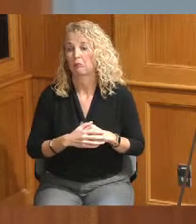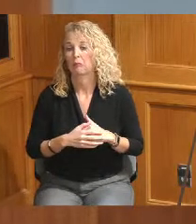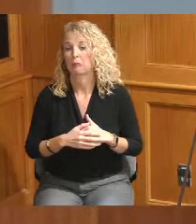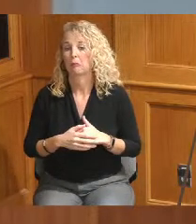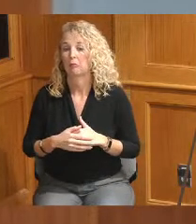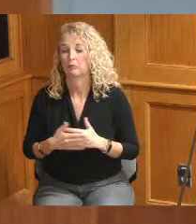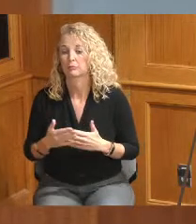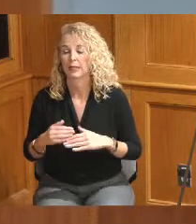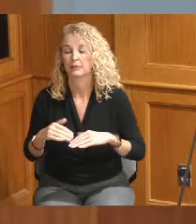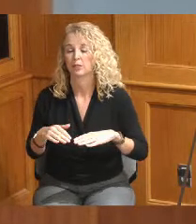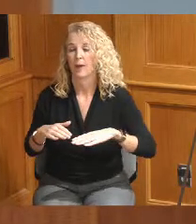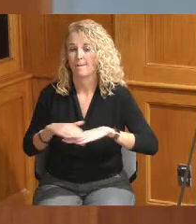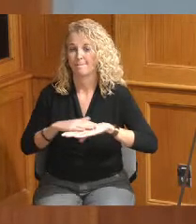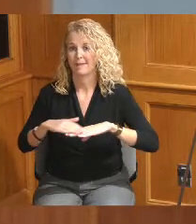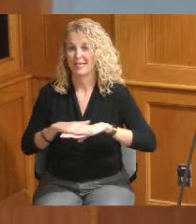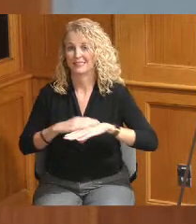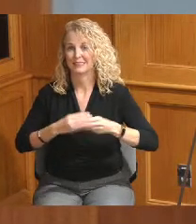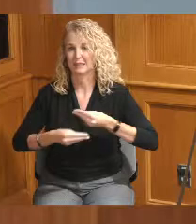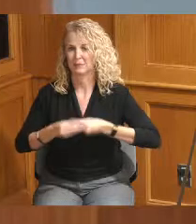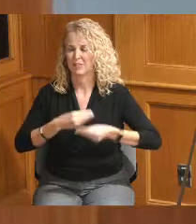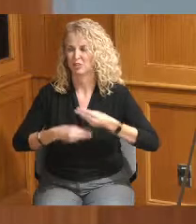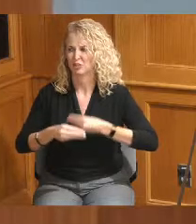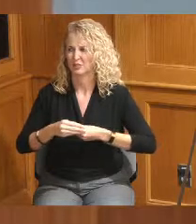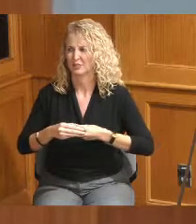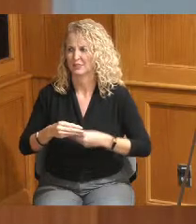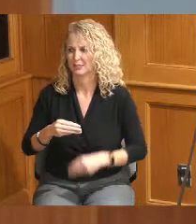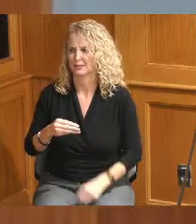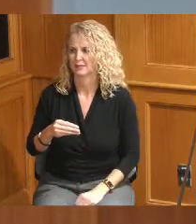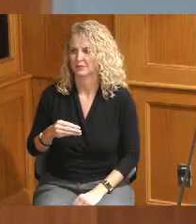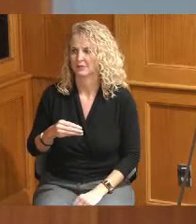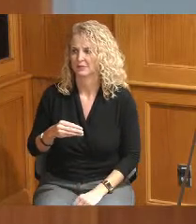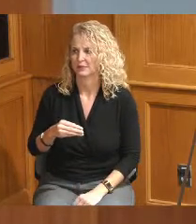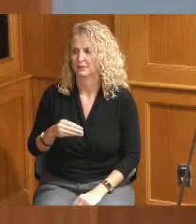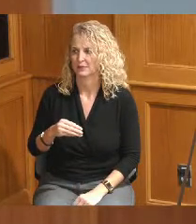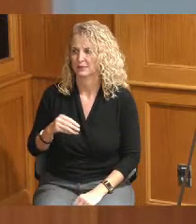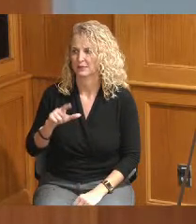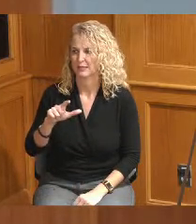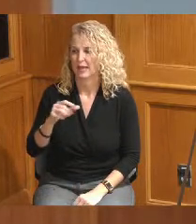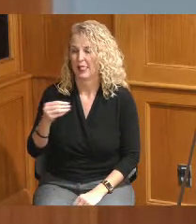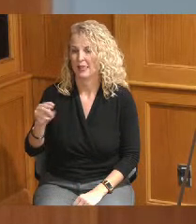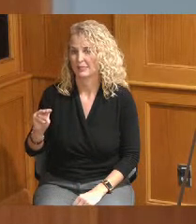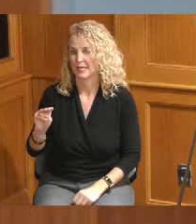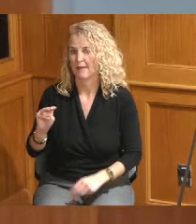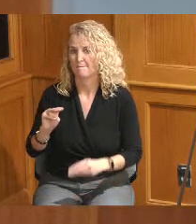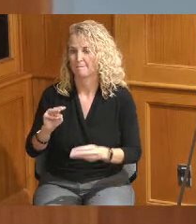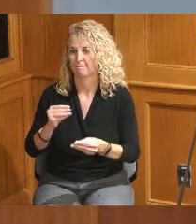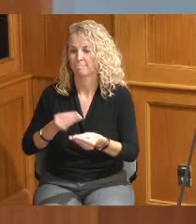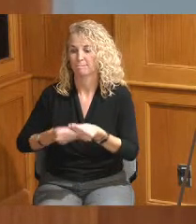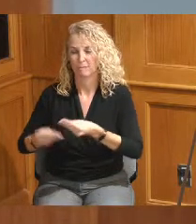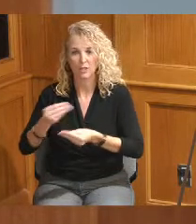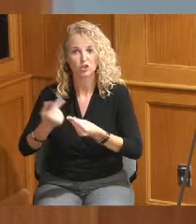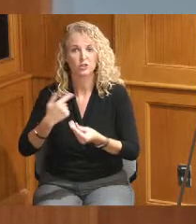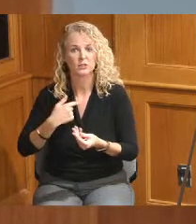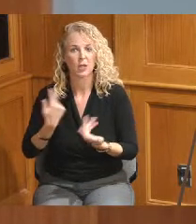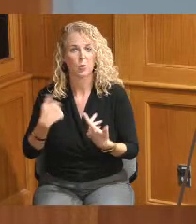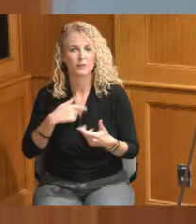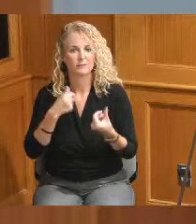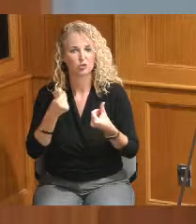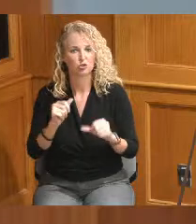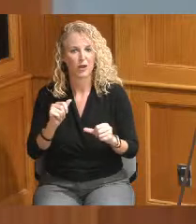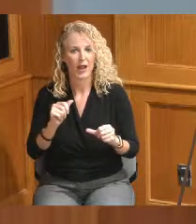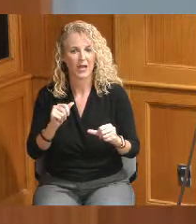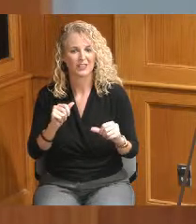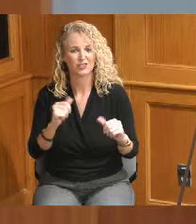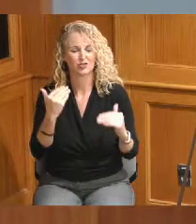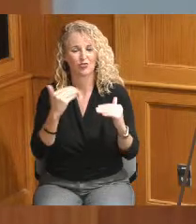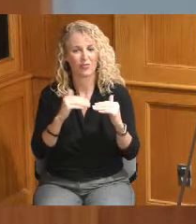in the base budget, in the O&M budget, that were initially in here. Some of the costs that we've seen, I'm trying to recall, but I know we had a few